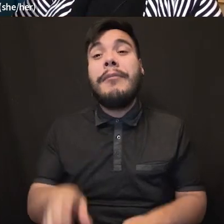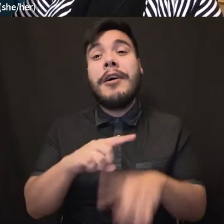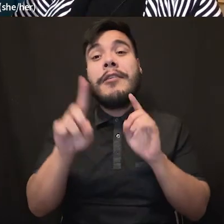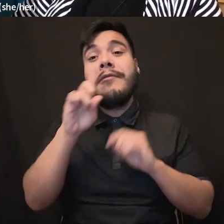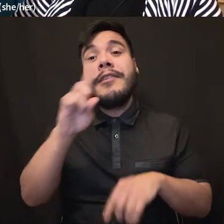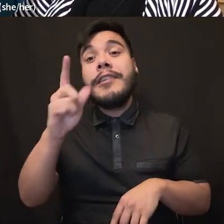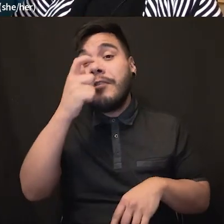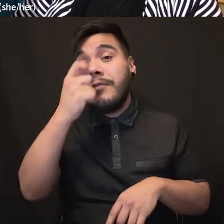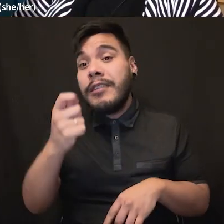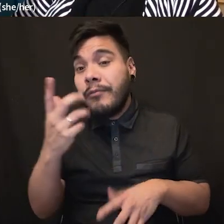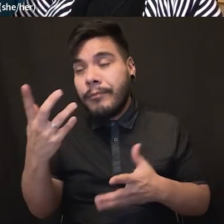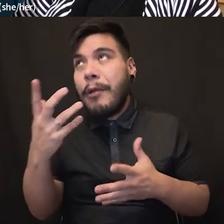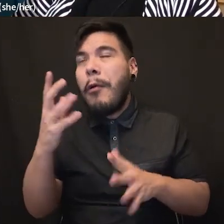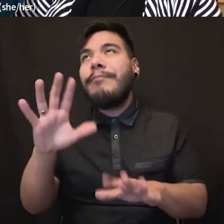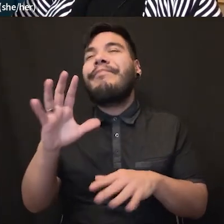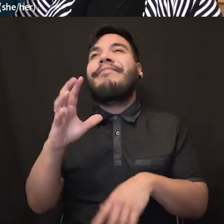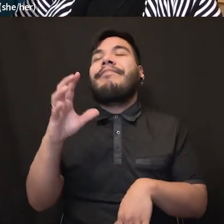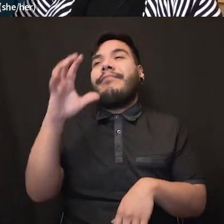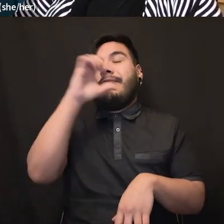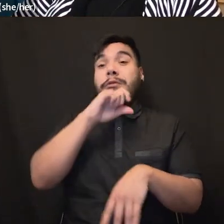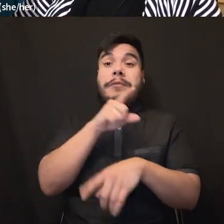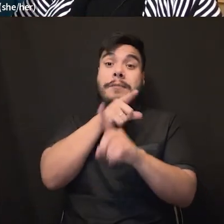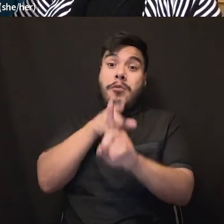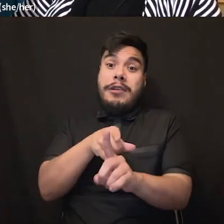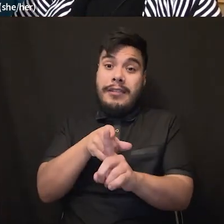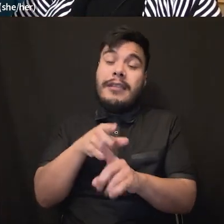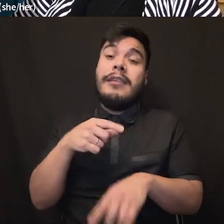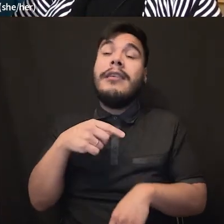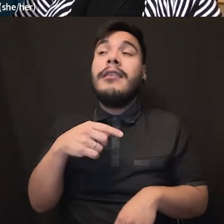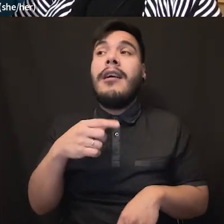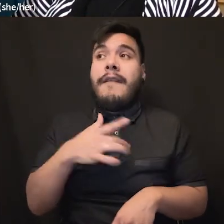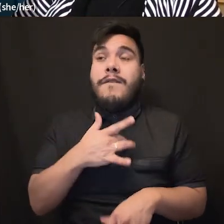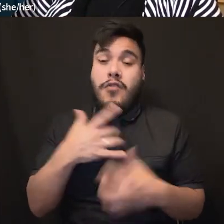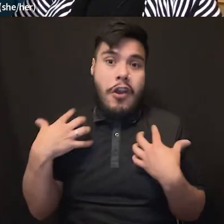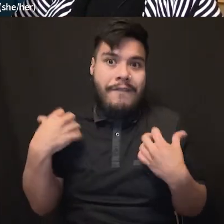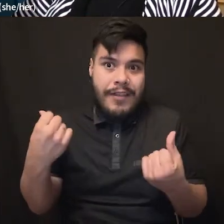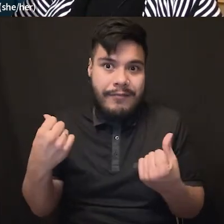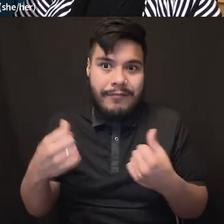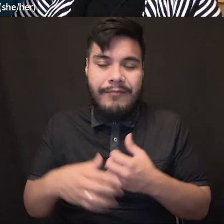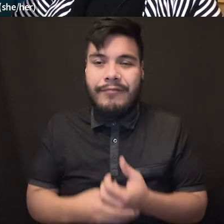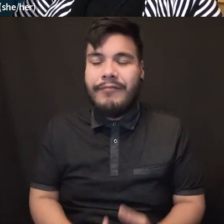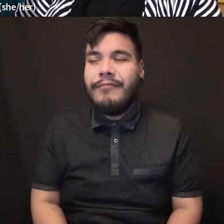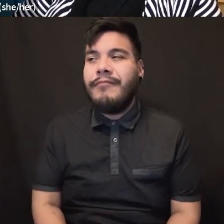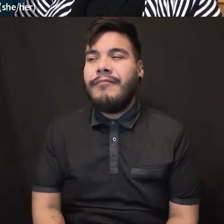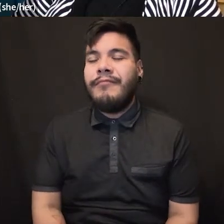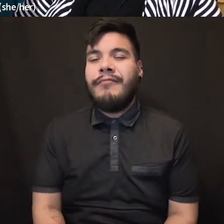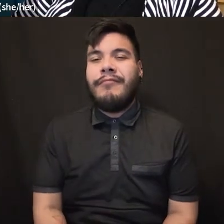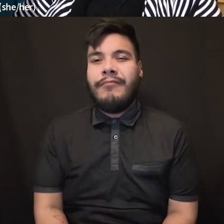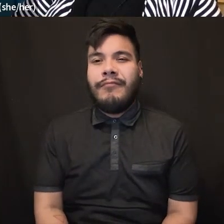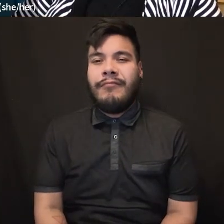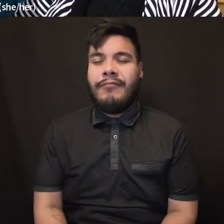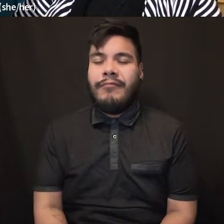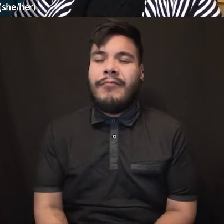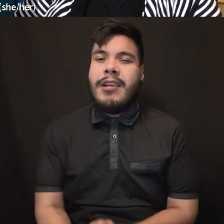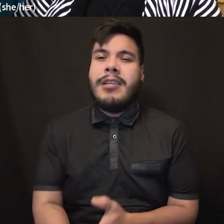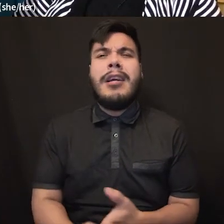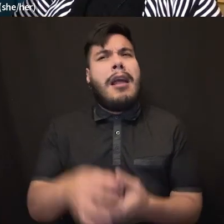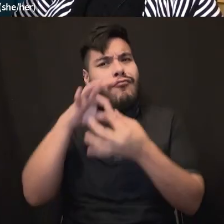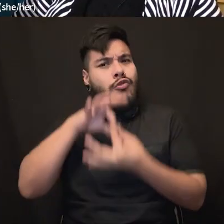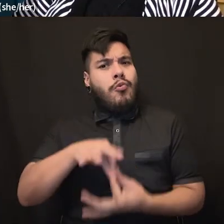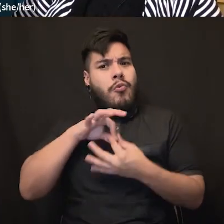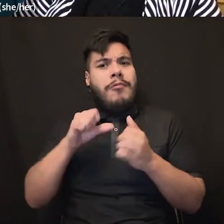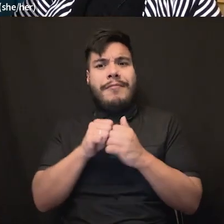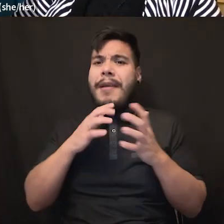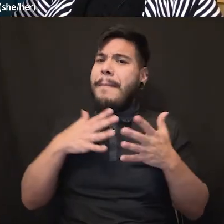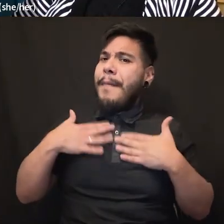is I guess what I'm saying is that I feel pretty confident and like I feel very like in my body and like I'm pretty happy with my